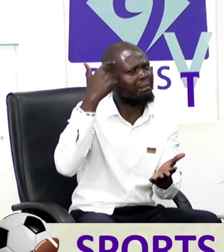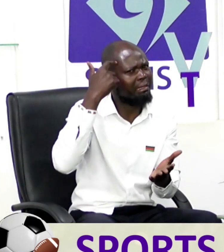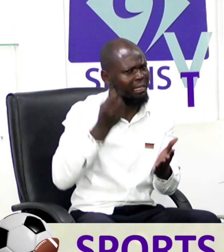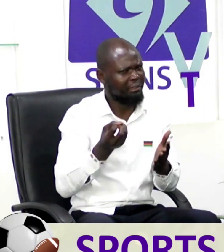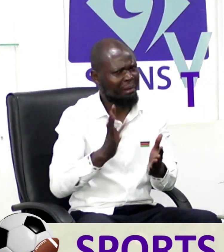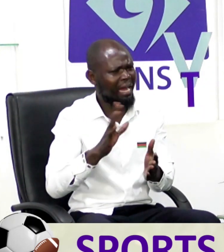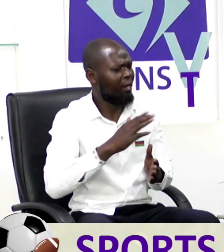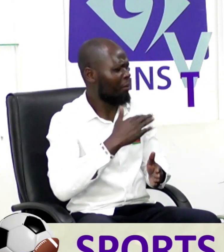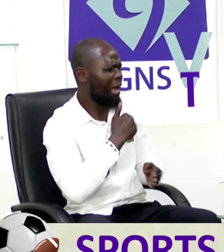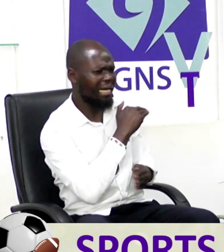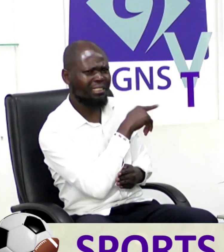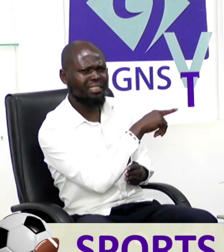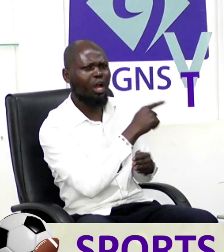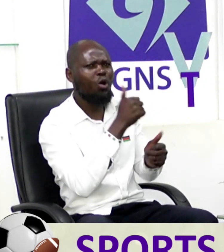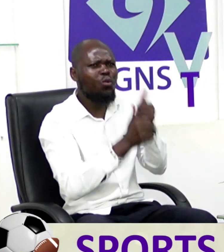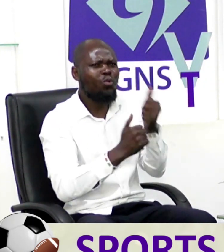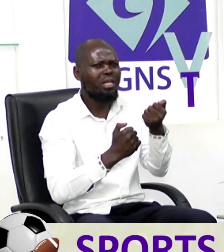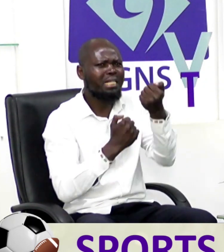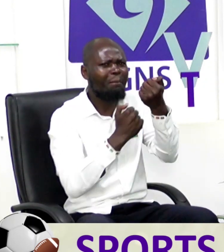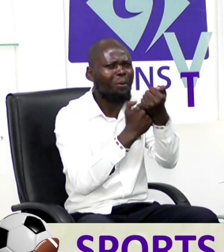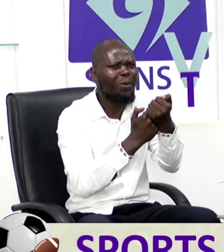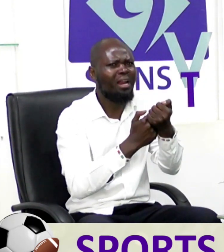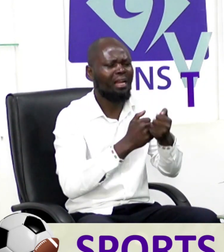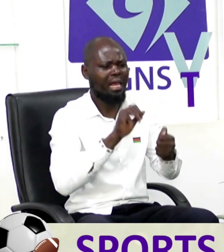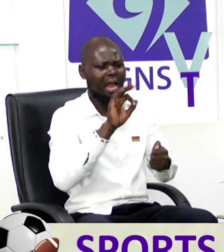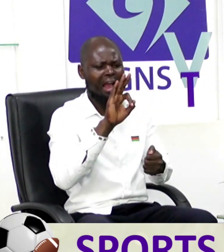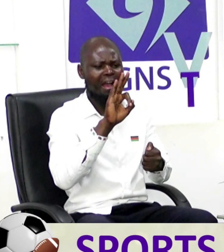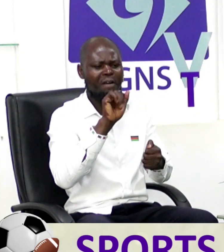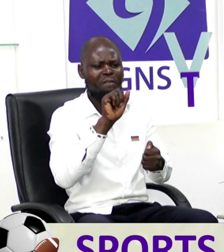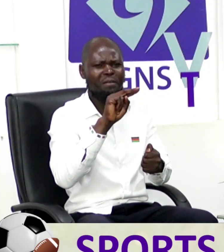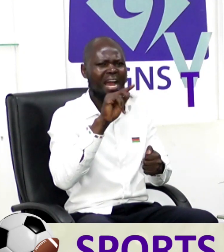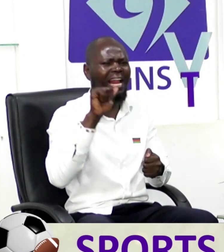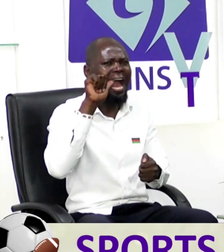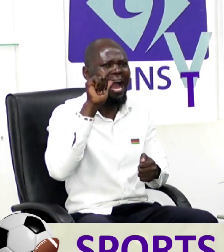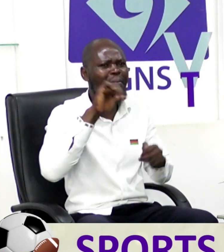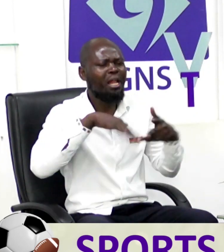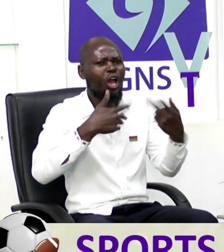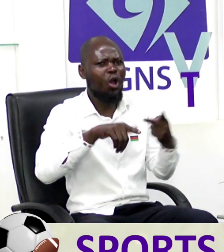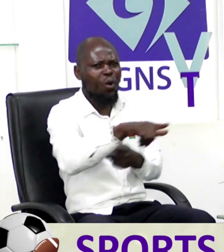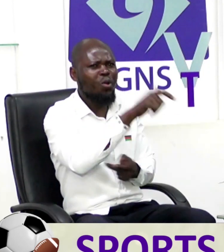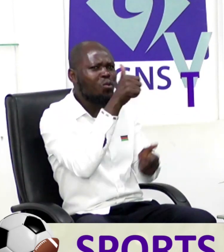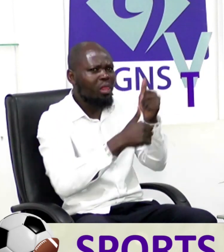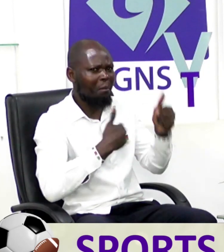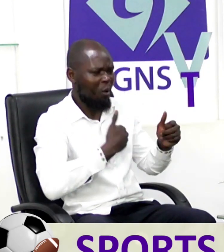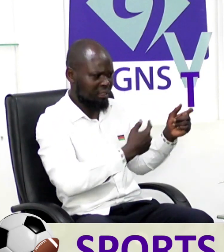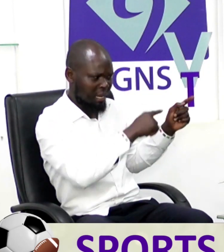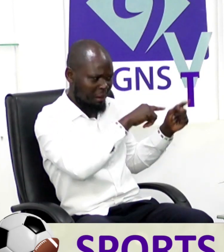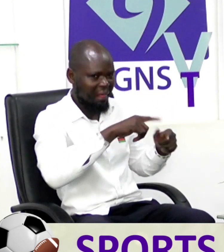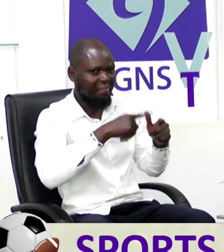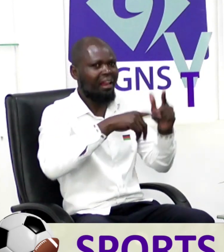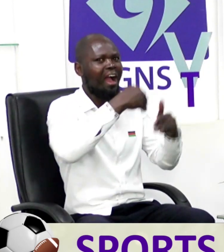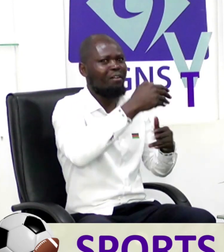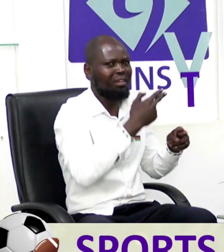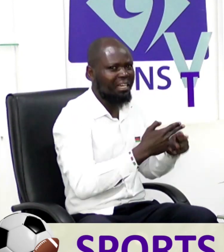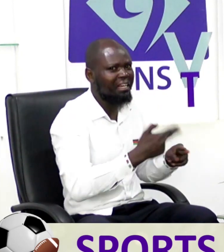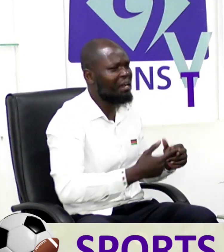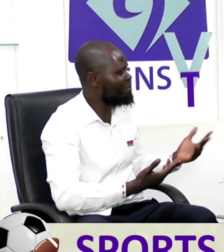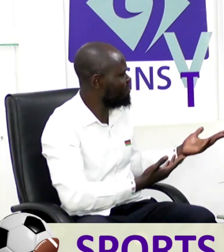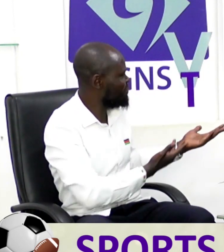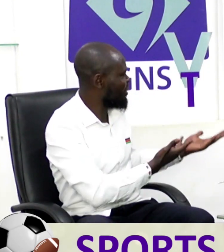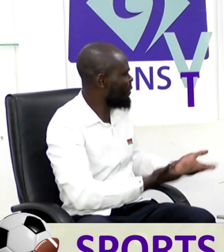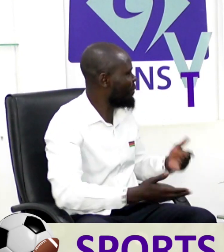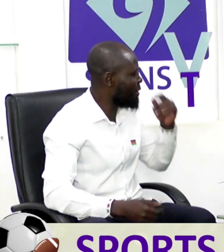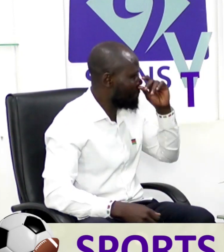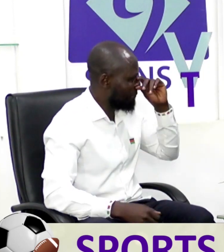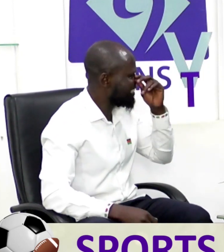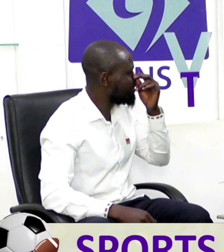but let us wait for a minute. I will ask which favorite teams does he support, and